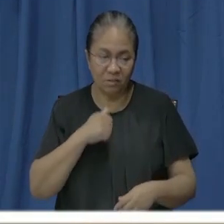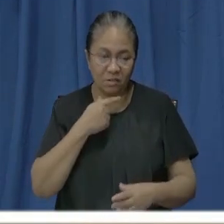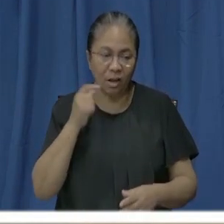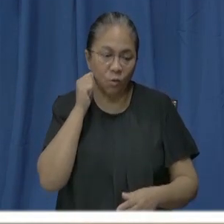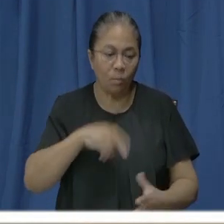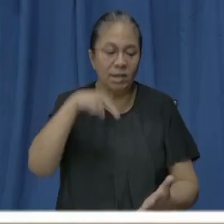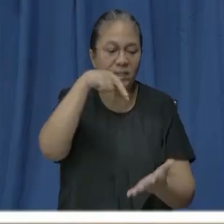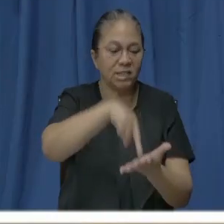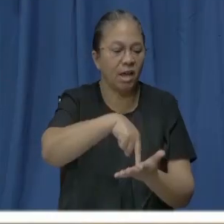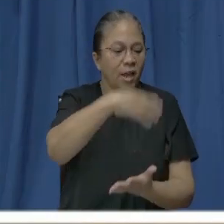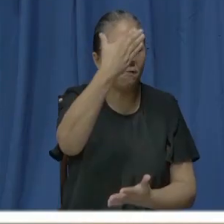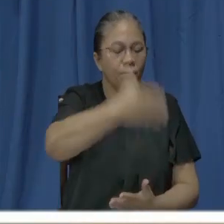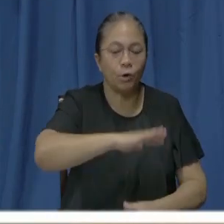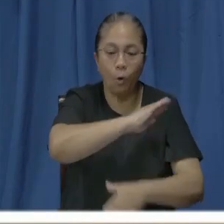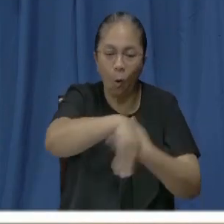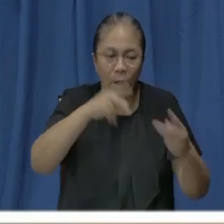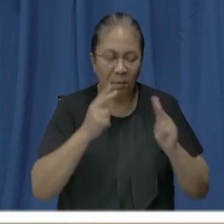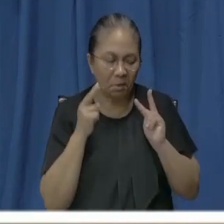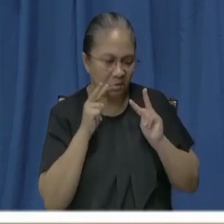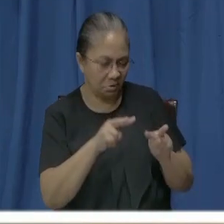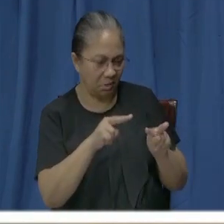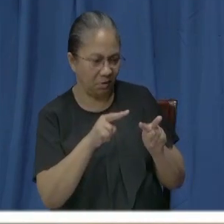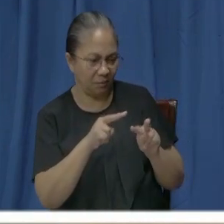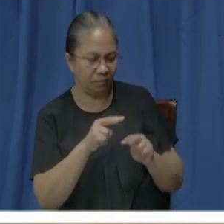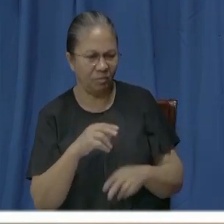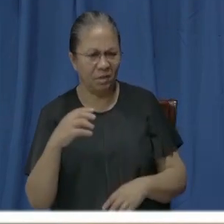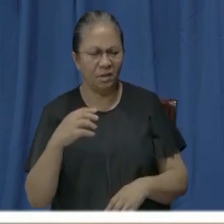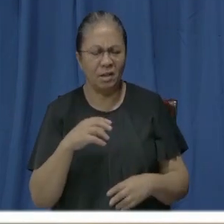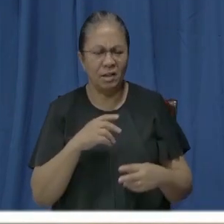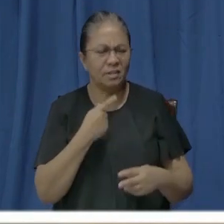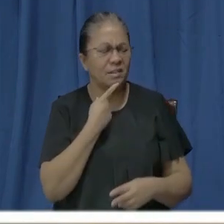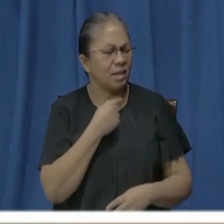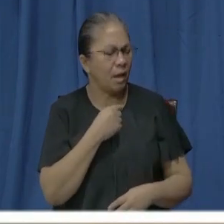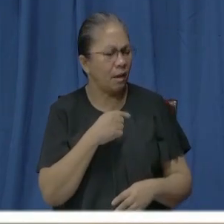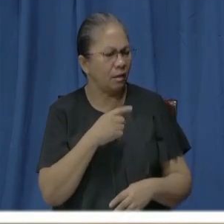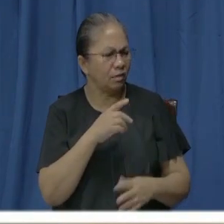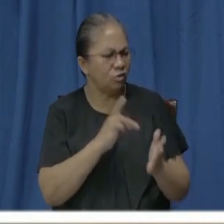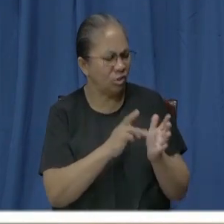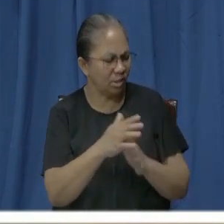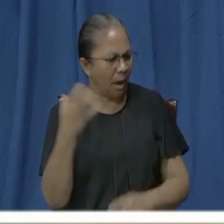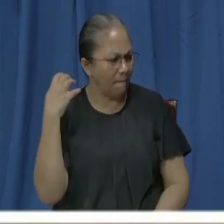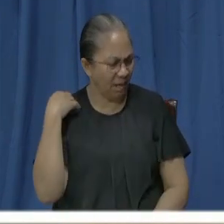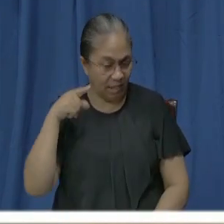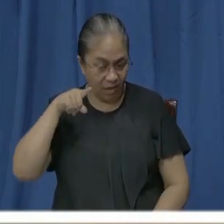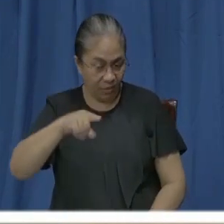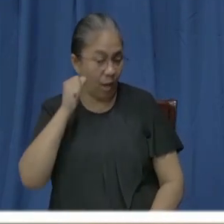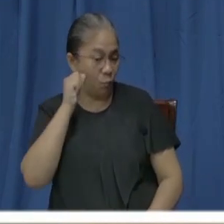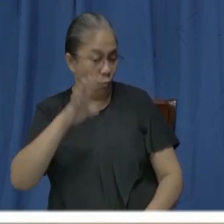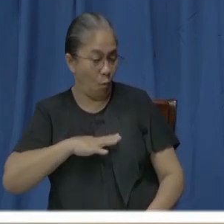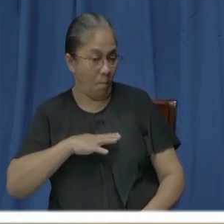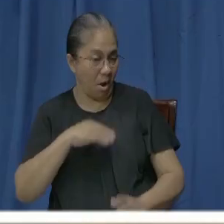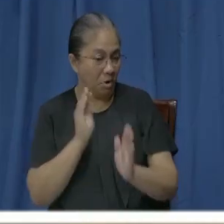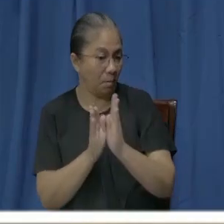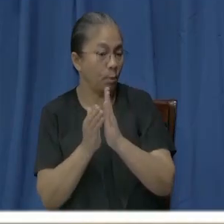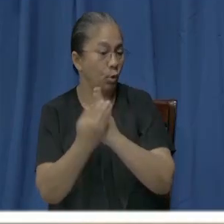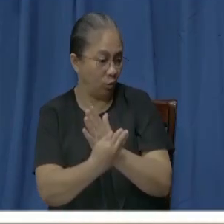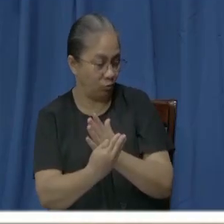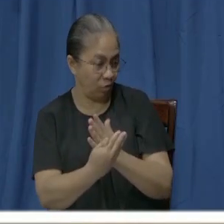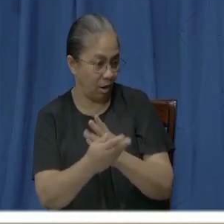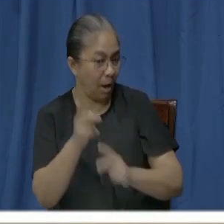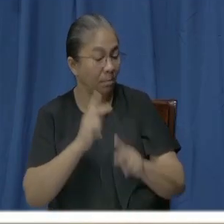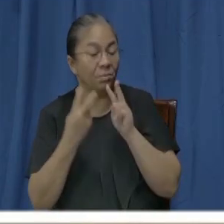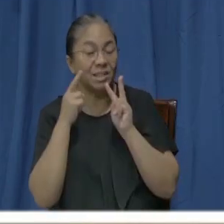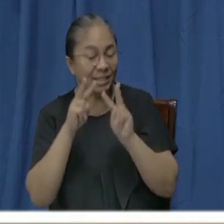everybody. They said to Jesus, "Master, this woman was caught in the very act of committing